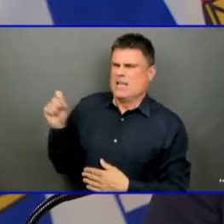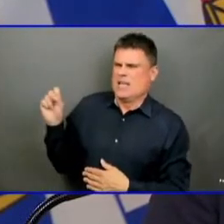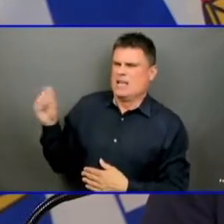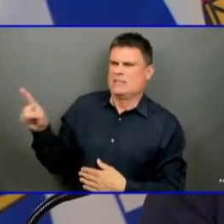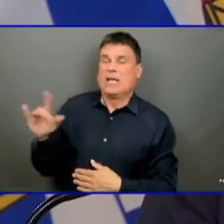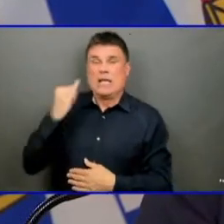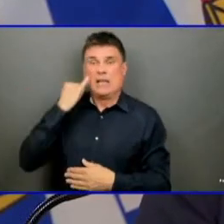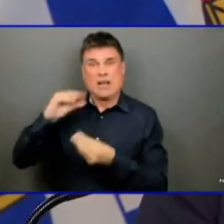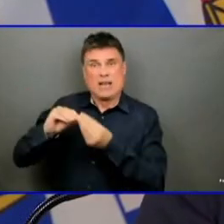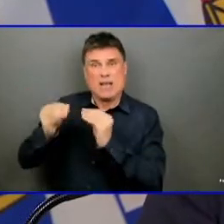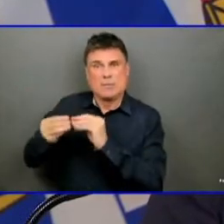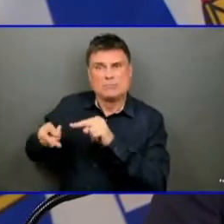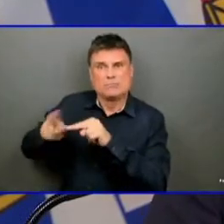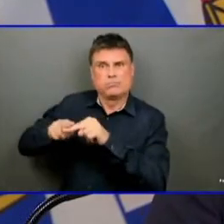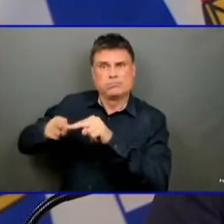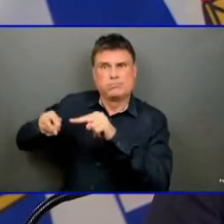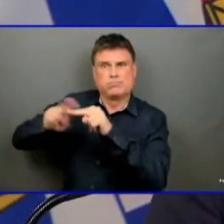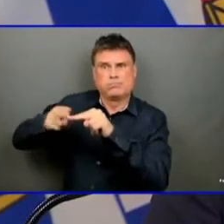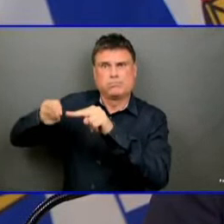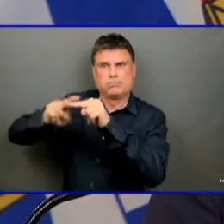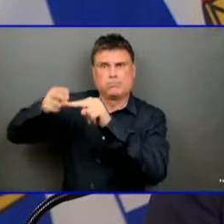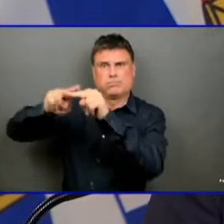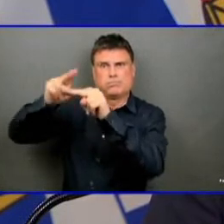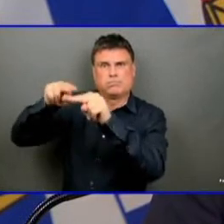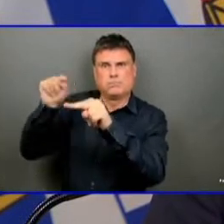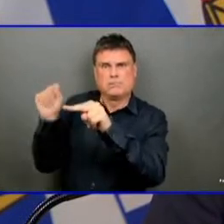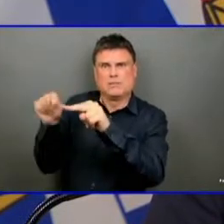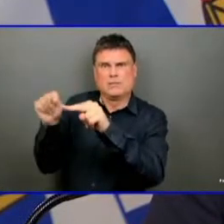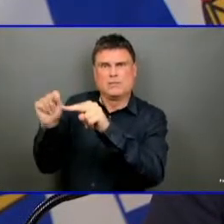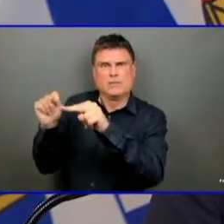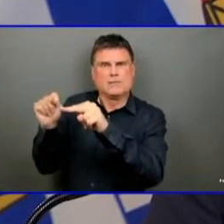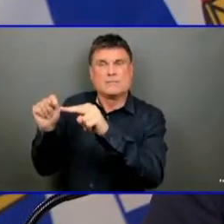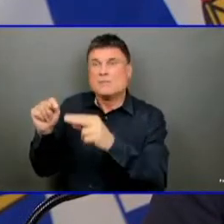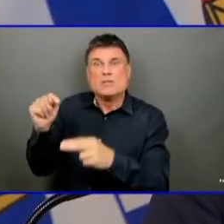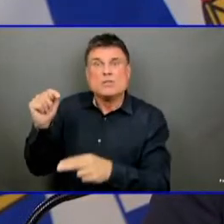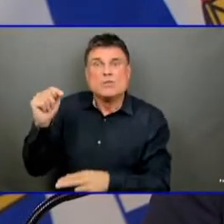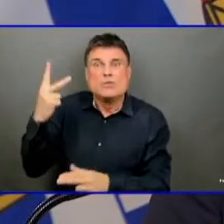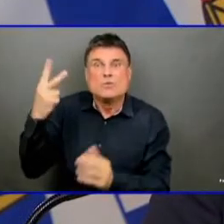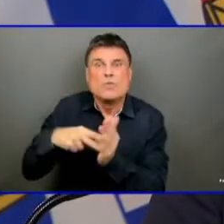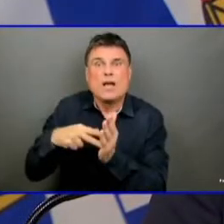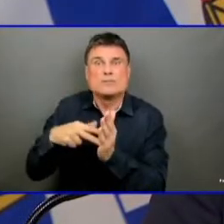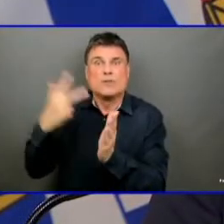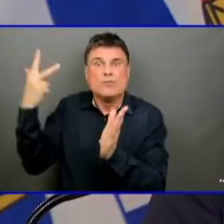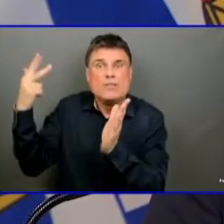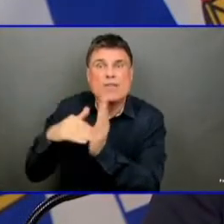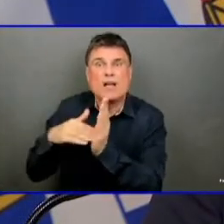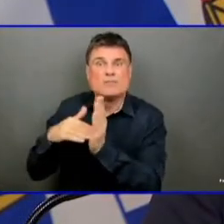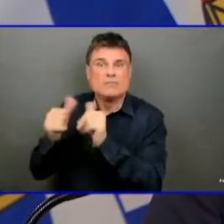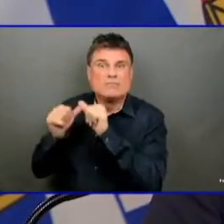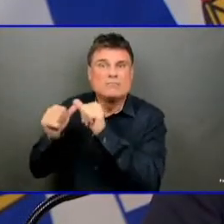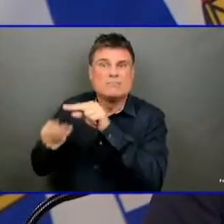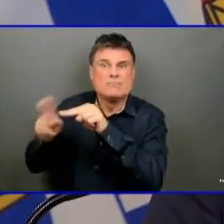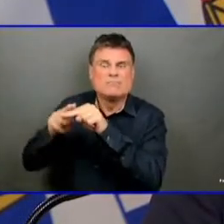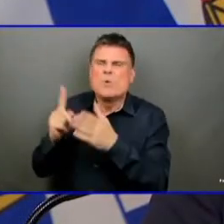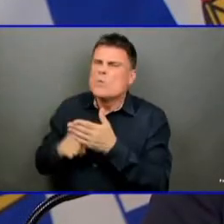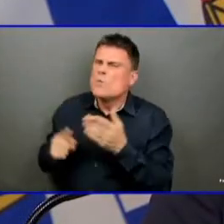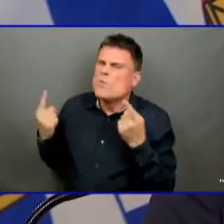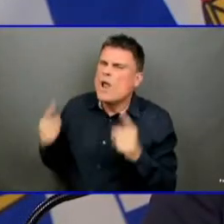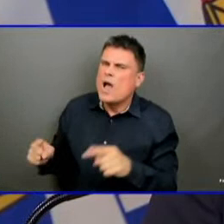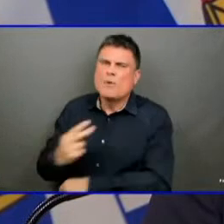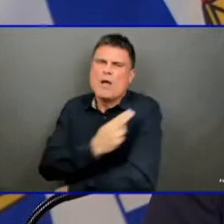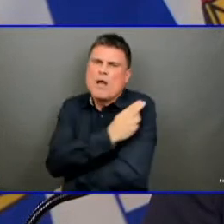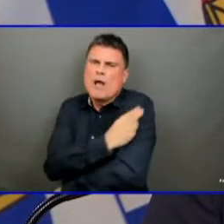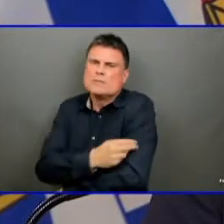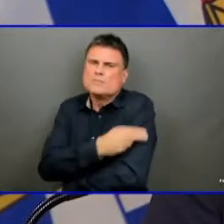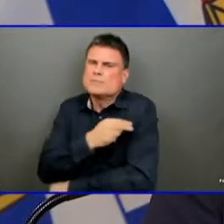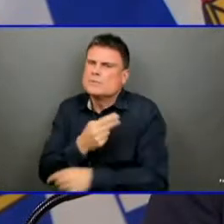thousand, 3,000 cases a day. And also, with all of this, does it mean that isolation instructions need to change? Like I know we've heard from parents and